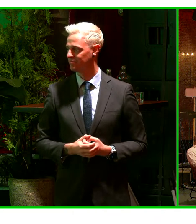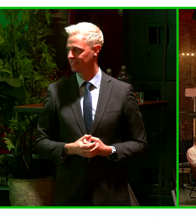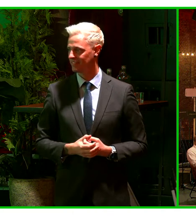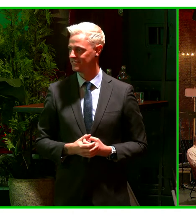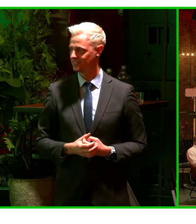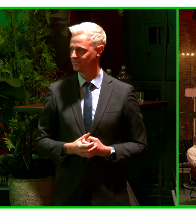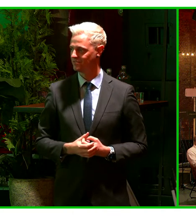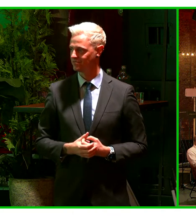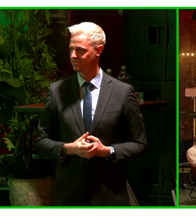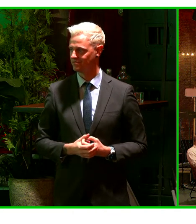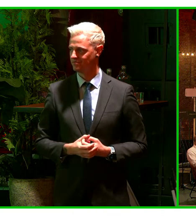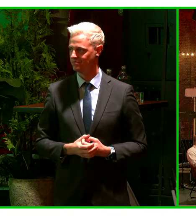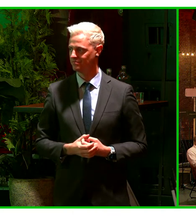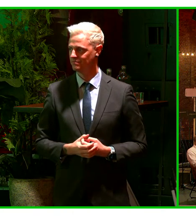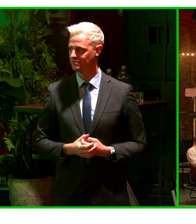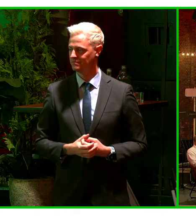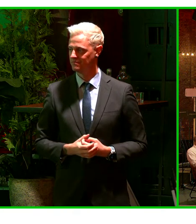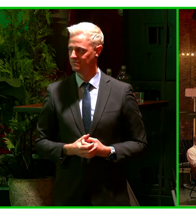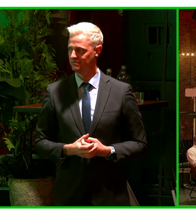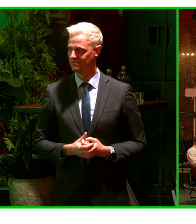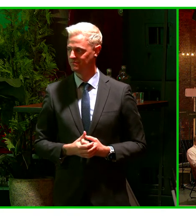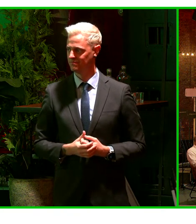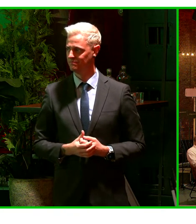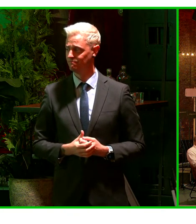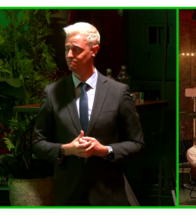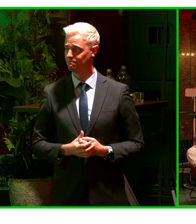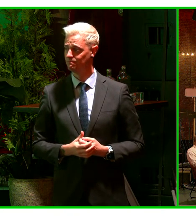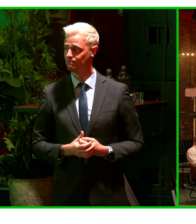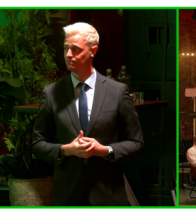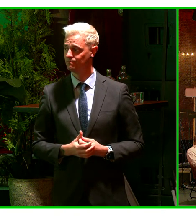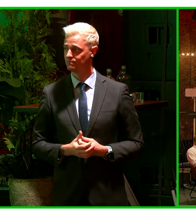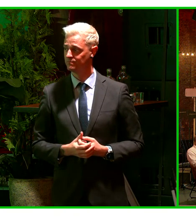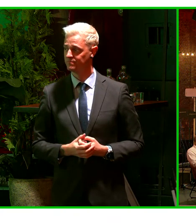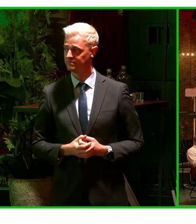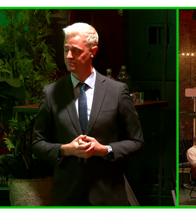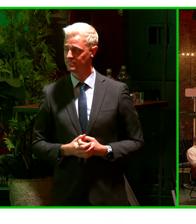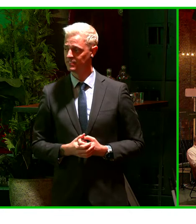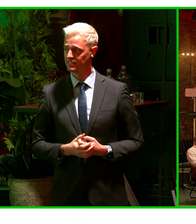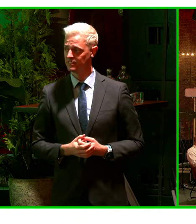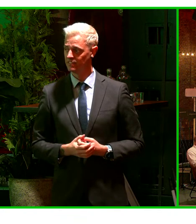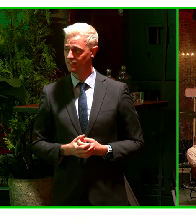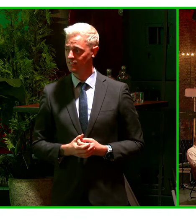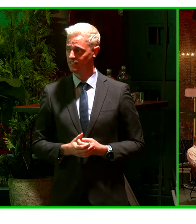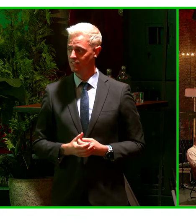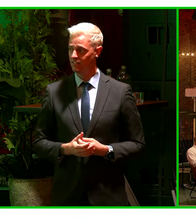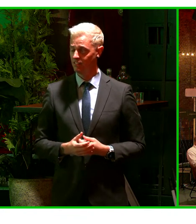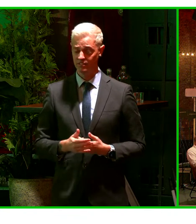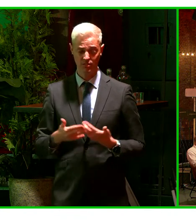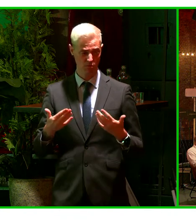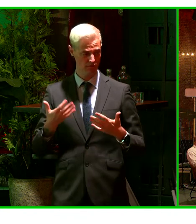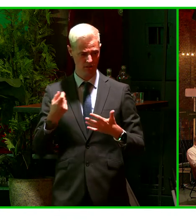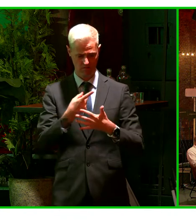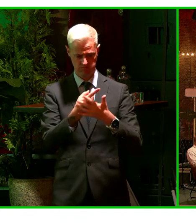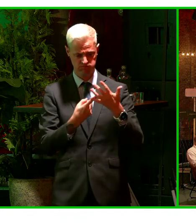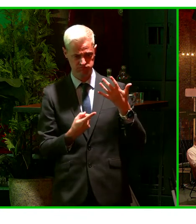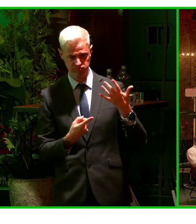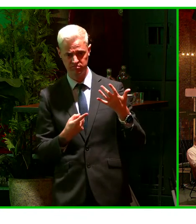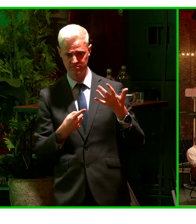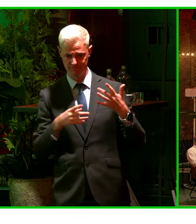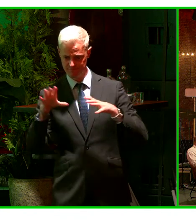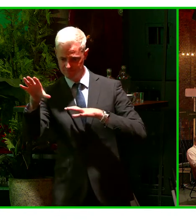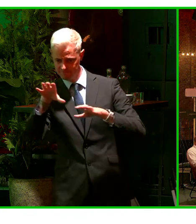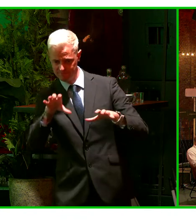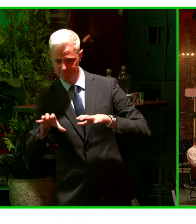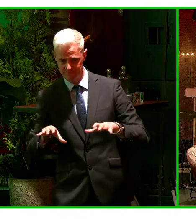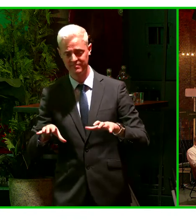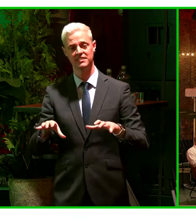For me, it's still about this big picture thing, and it's all well and good talking about one part of the puzzle, but there's a